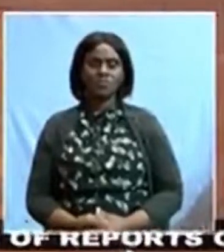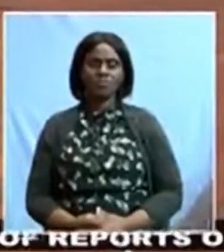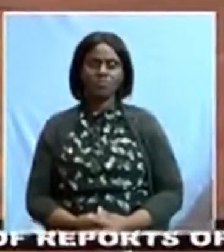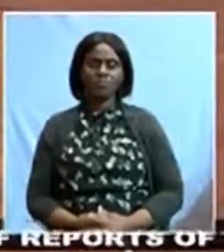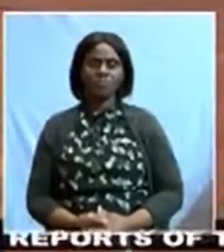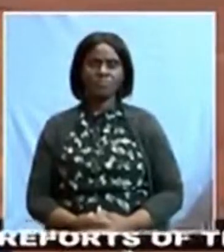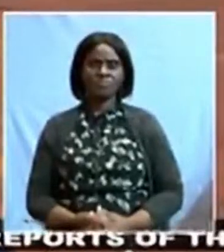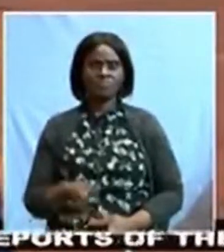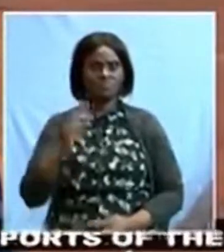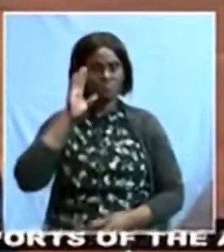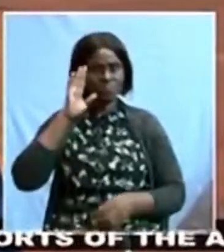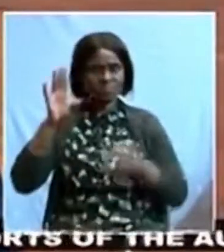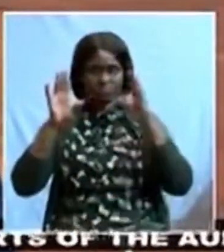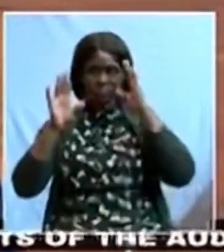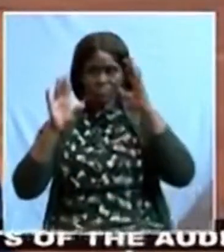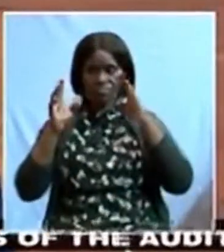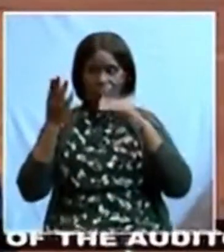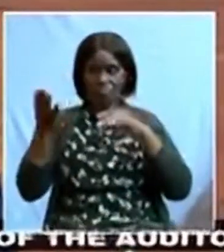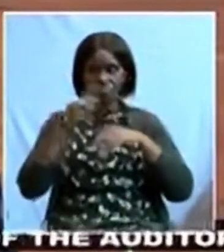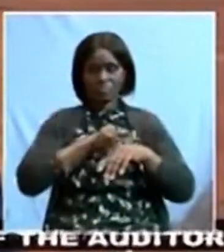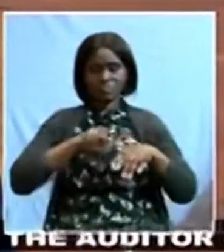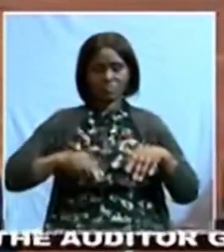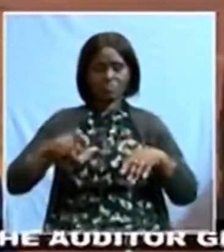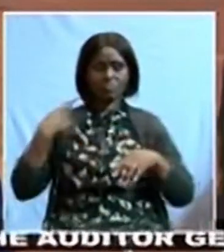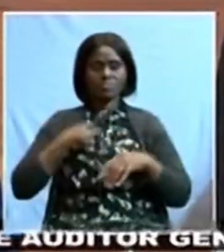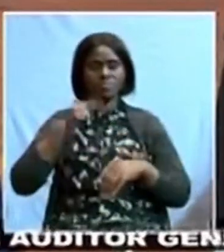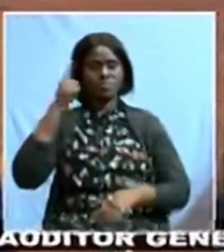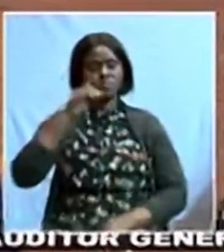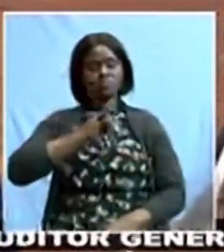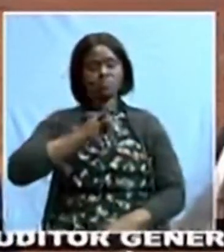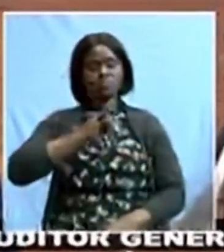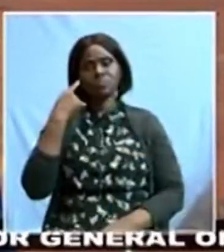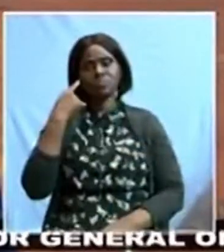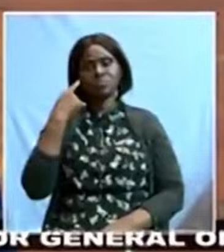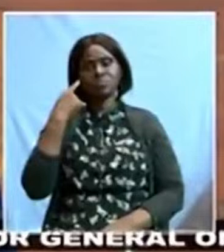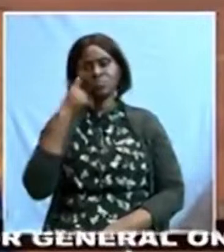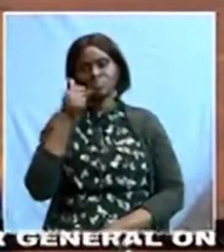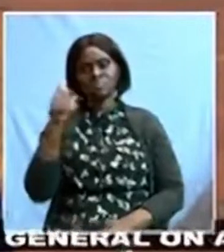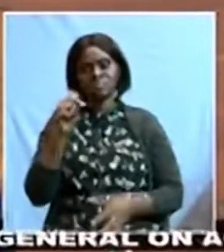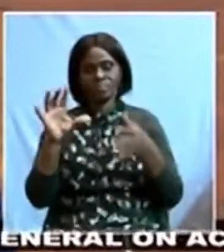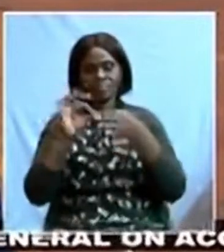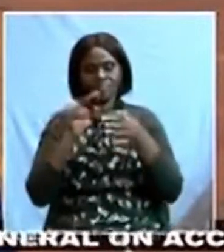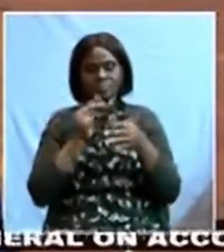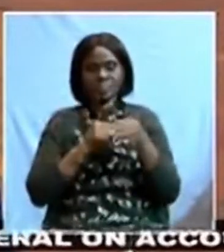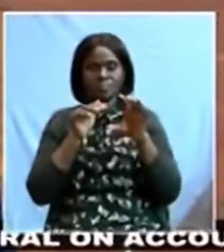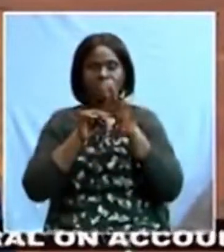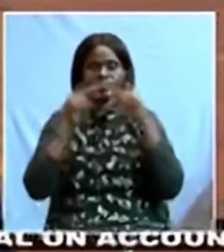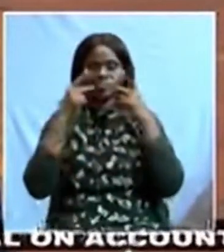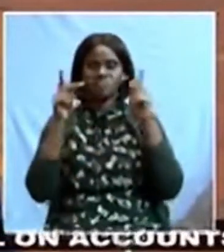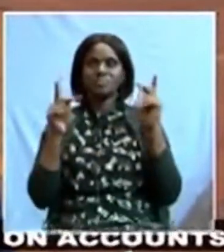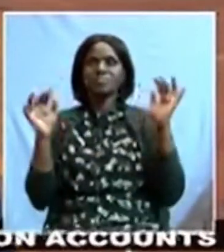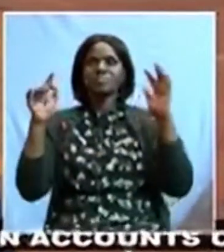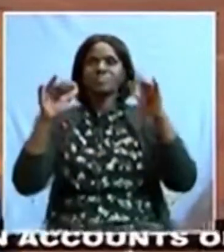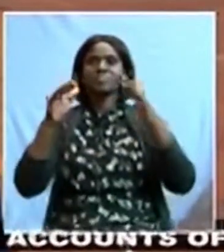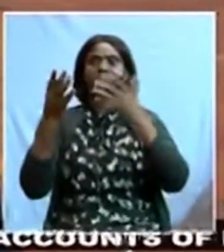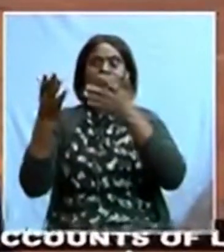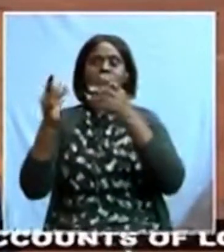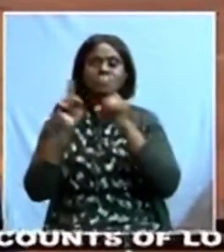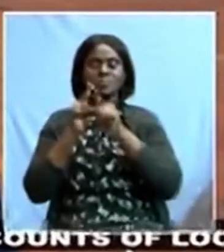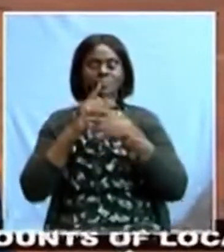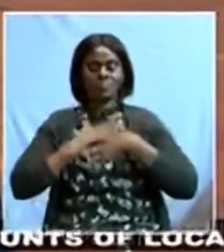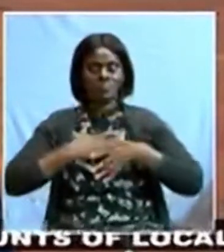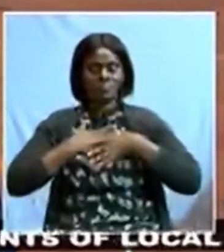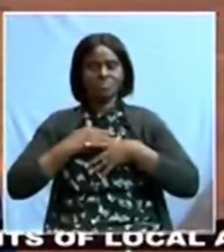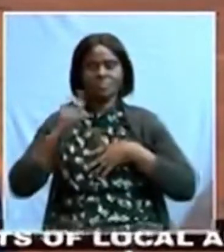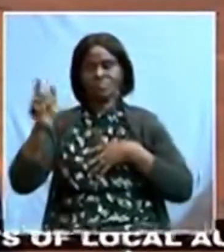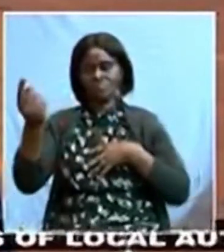to recognize the Member of Parliament for Itezhi, who's joining us in the public gallery. Please